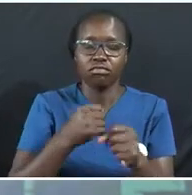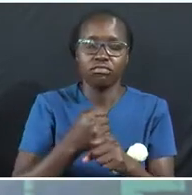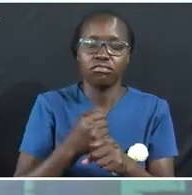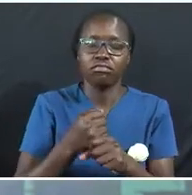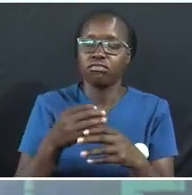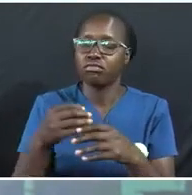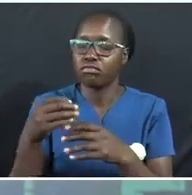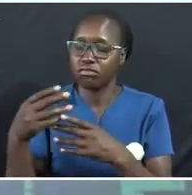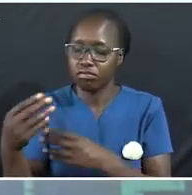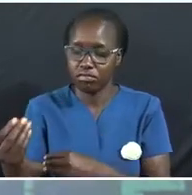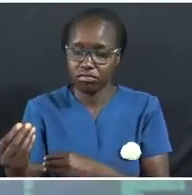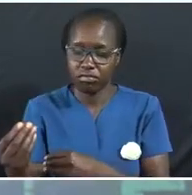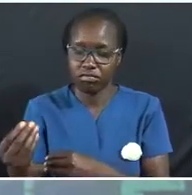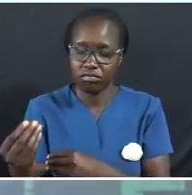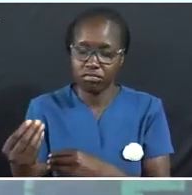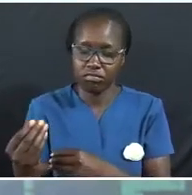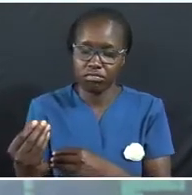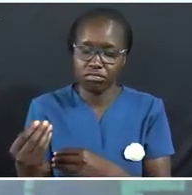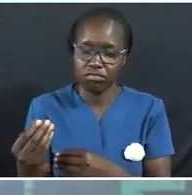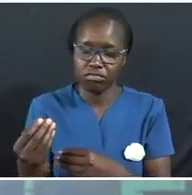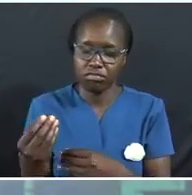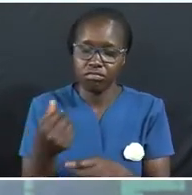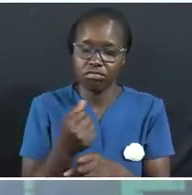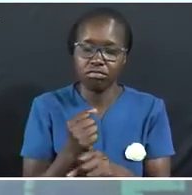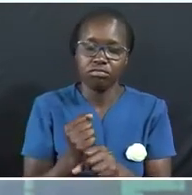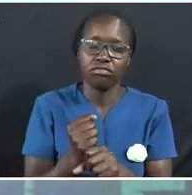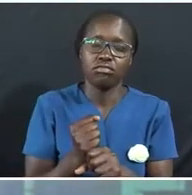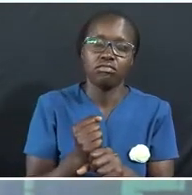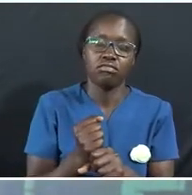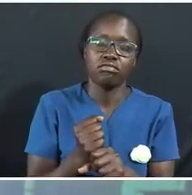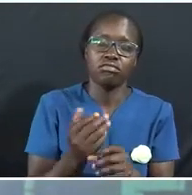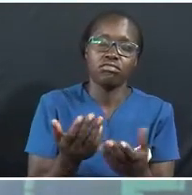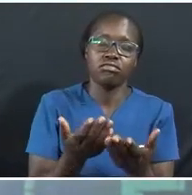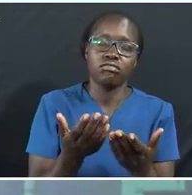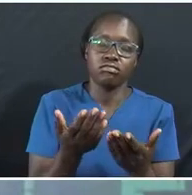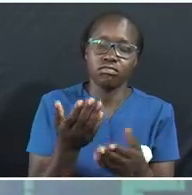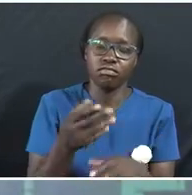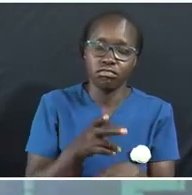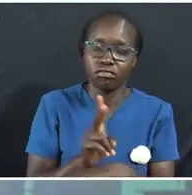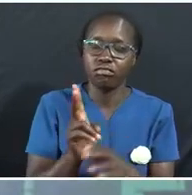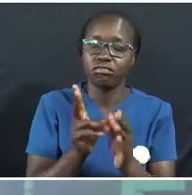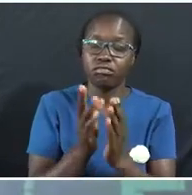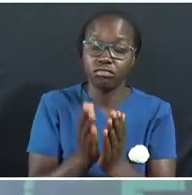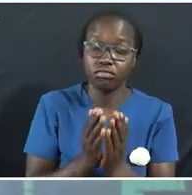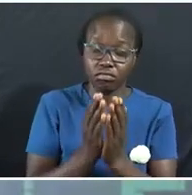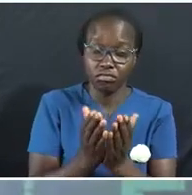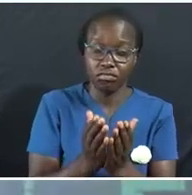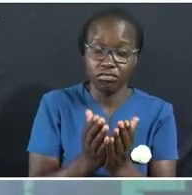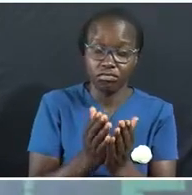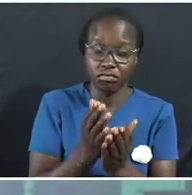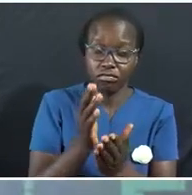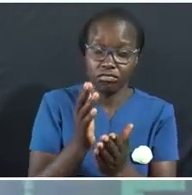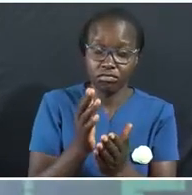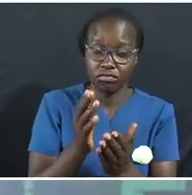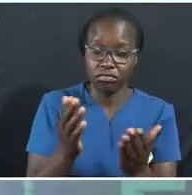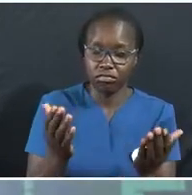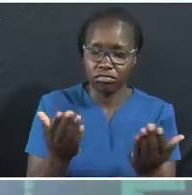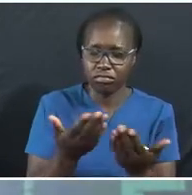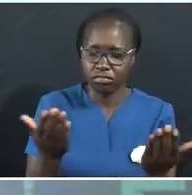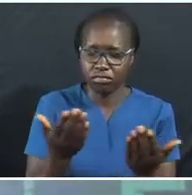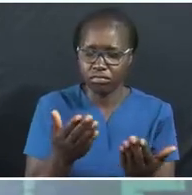out. May from now henceforth, the focus be, where is the